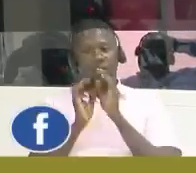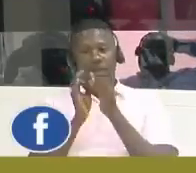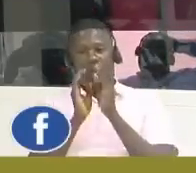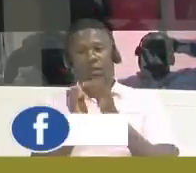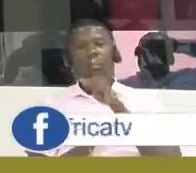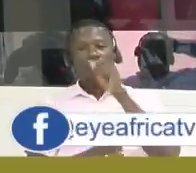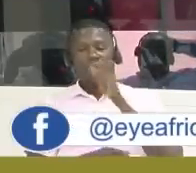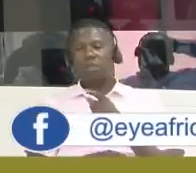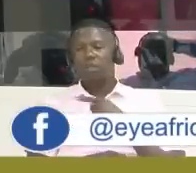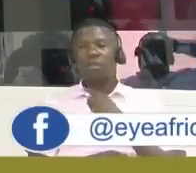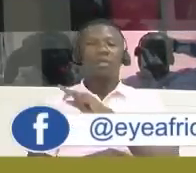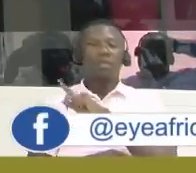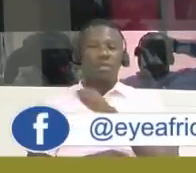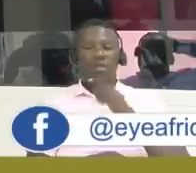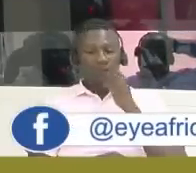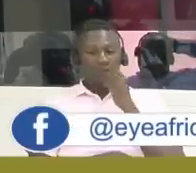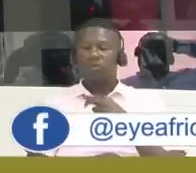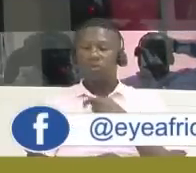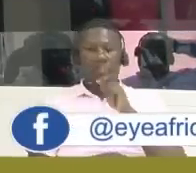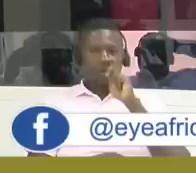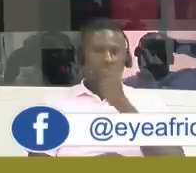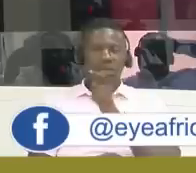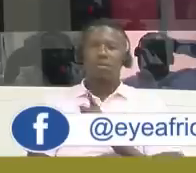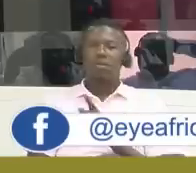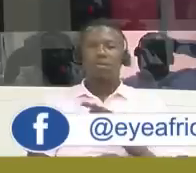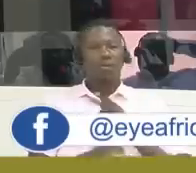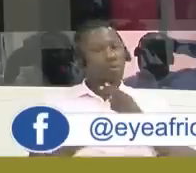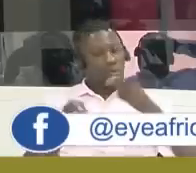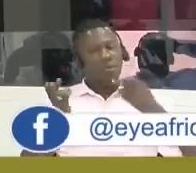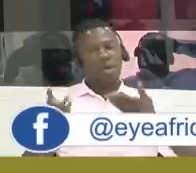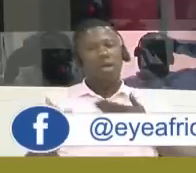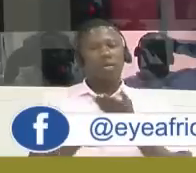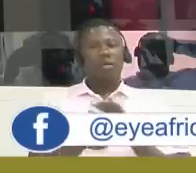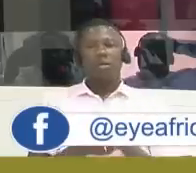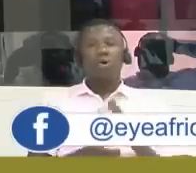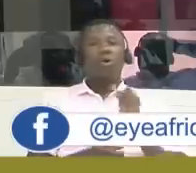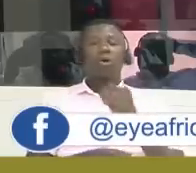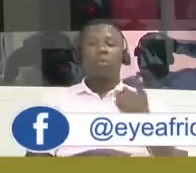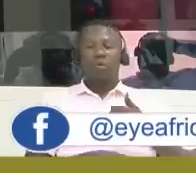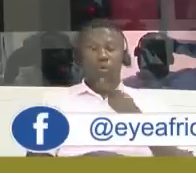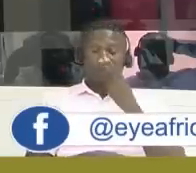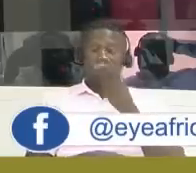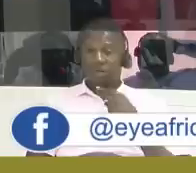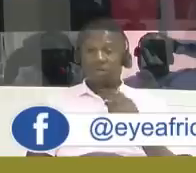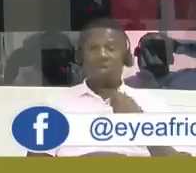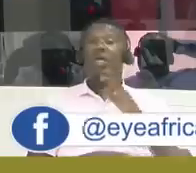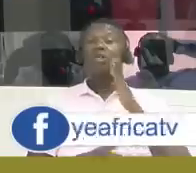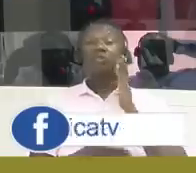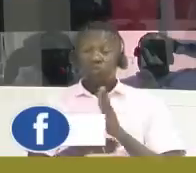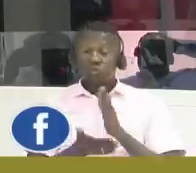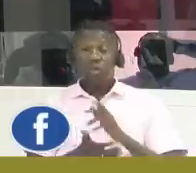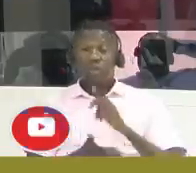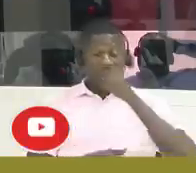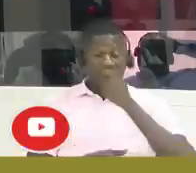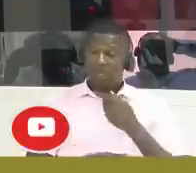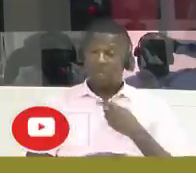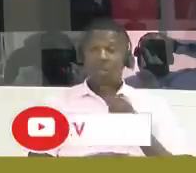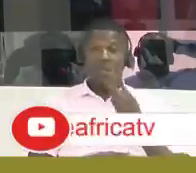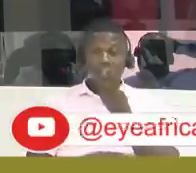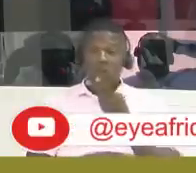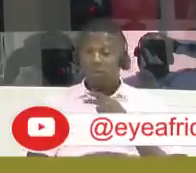said he's not dead, he was shot. Other people will come, will cry, it's true, he's died, I saw he's dead. I saw him in the dead house with my